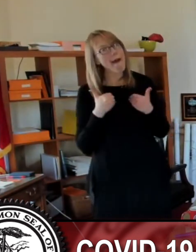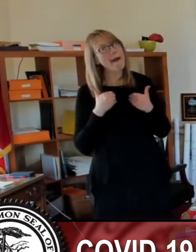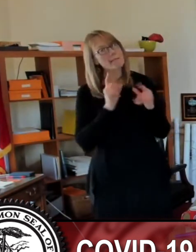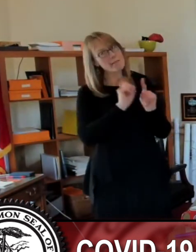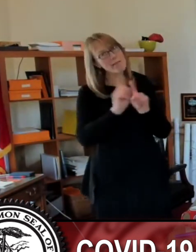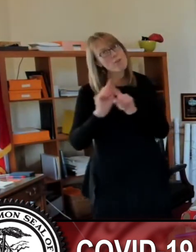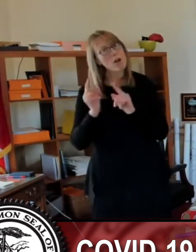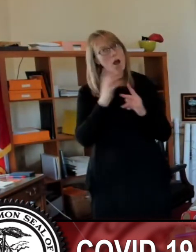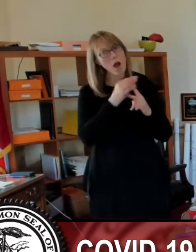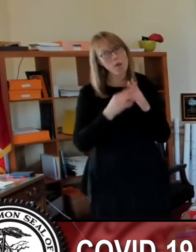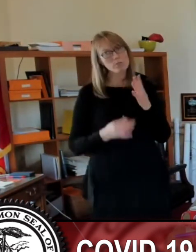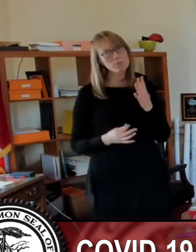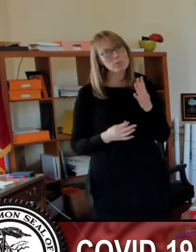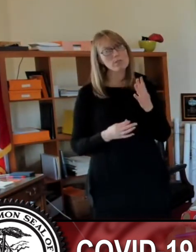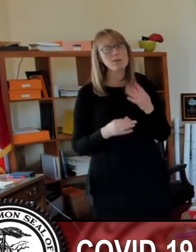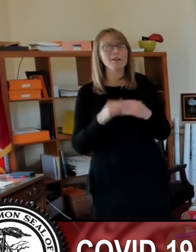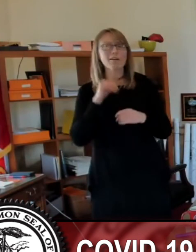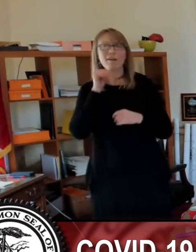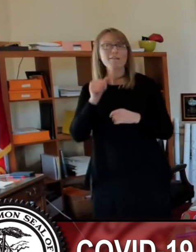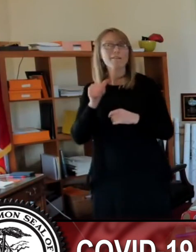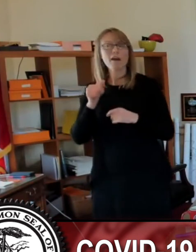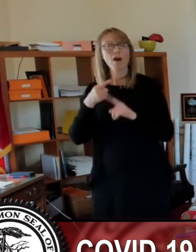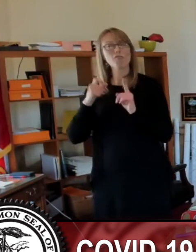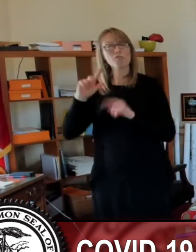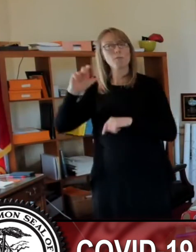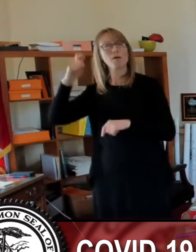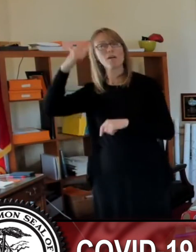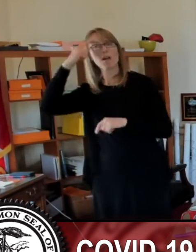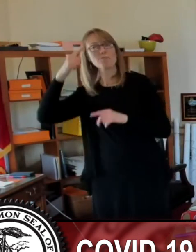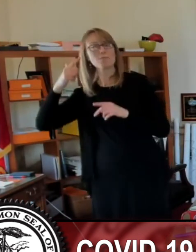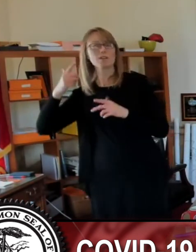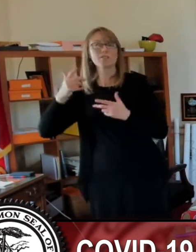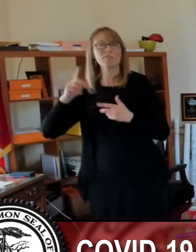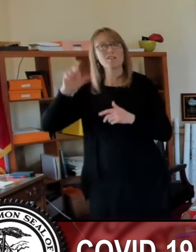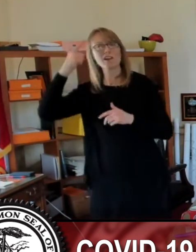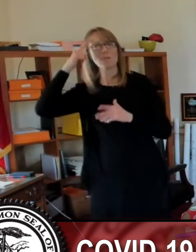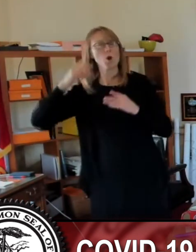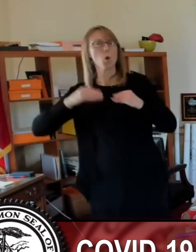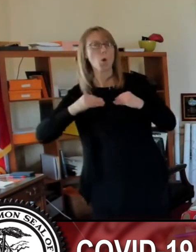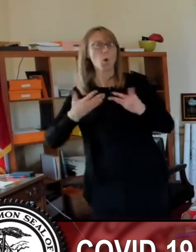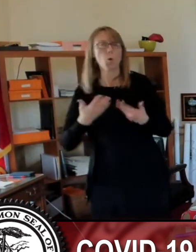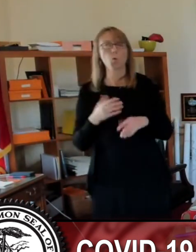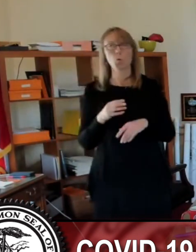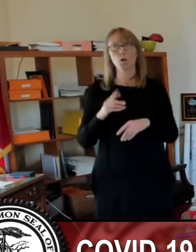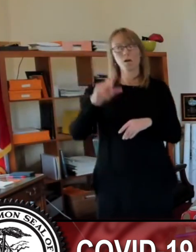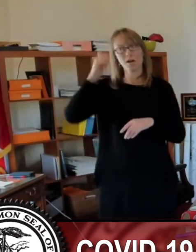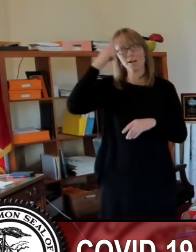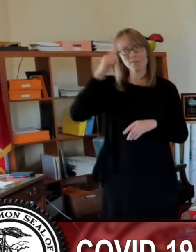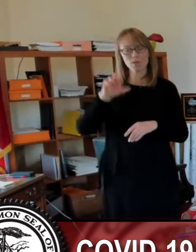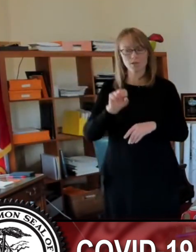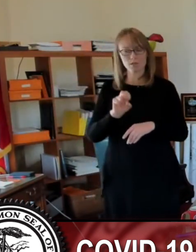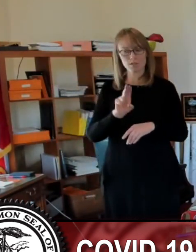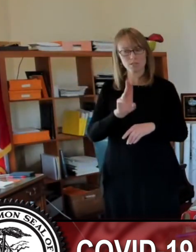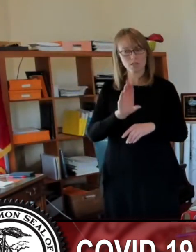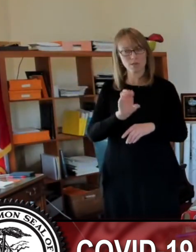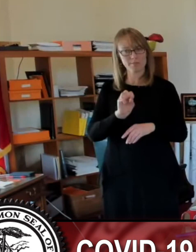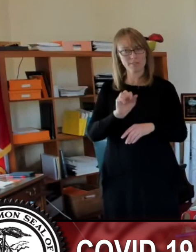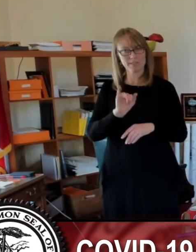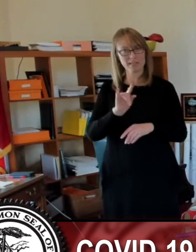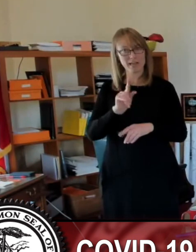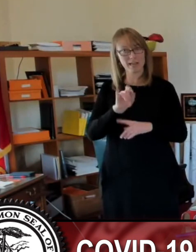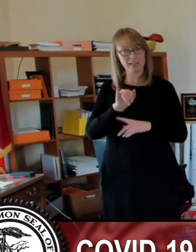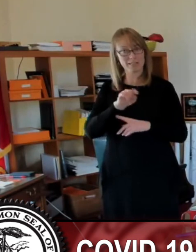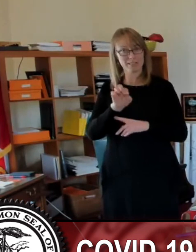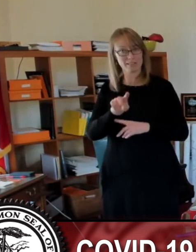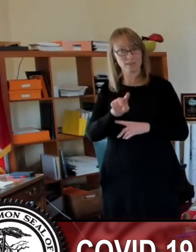necessarily housing that's government owned or subsidized, but housing that is good, solid, decent